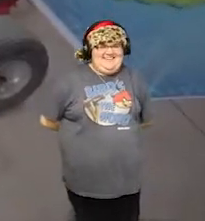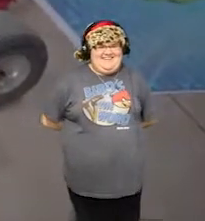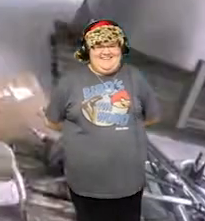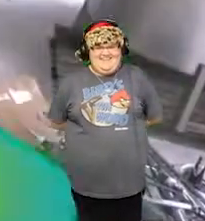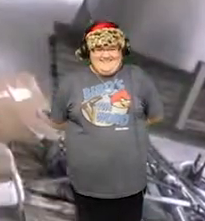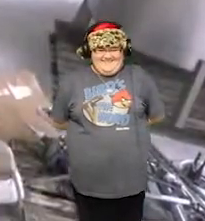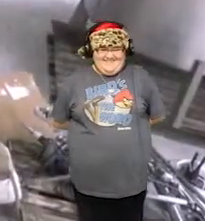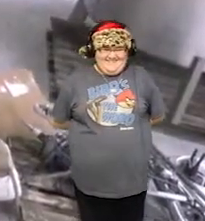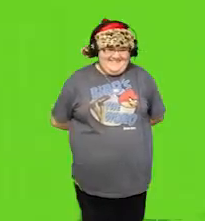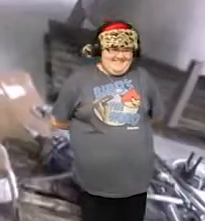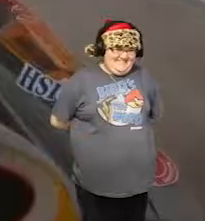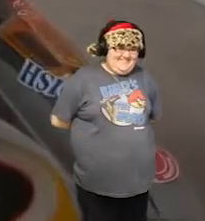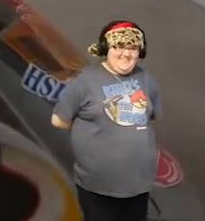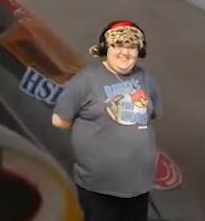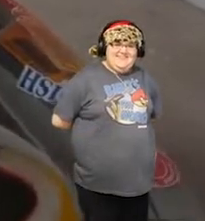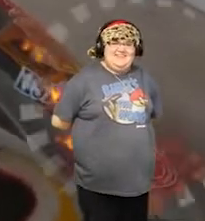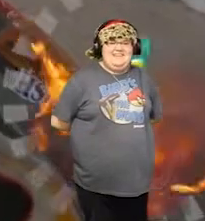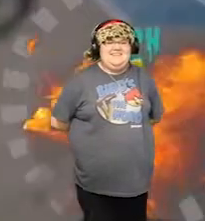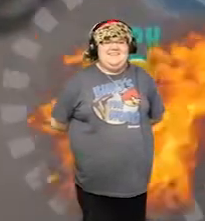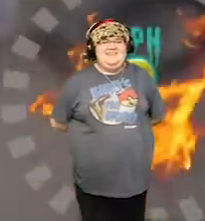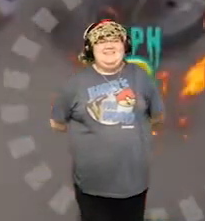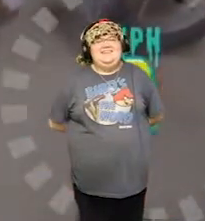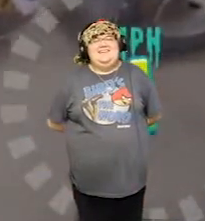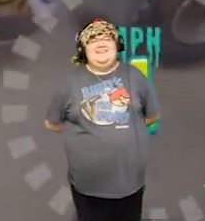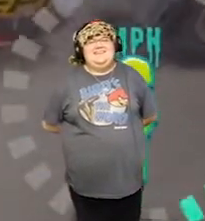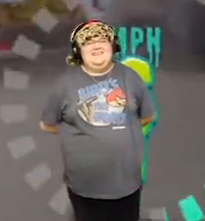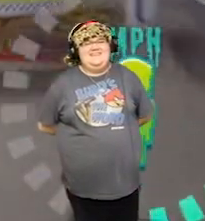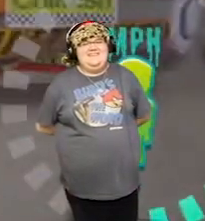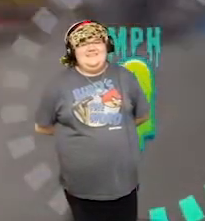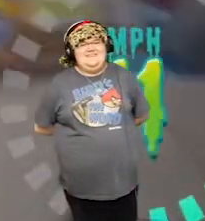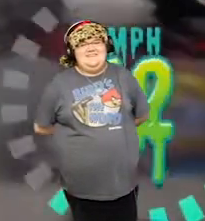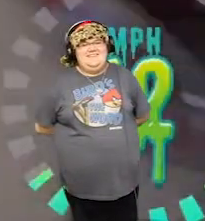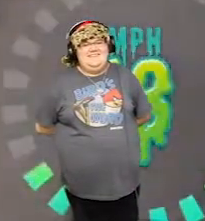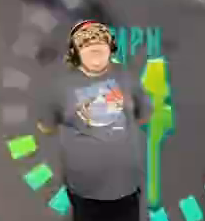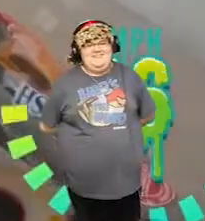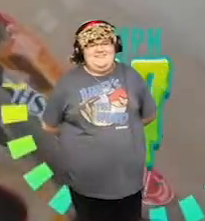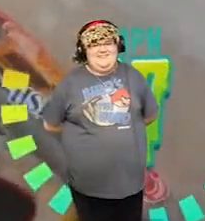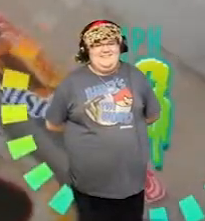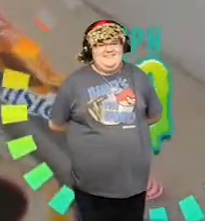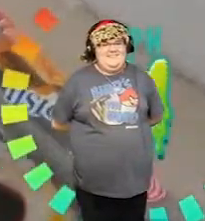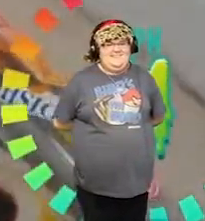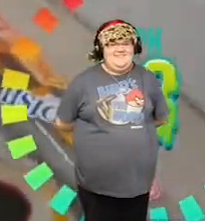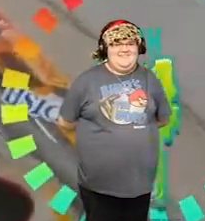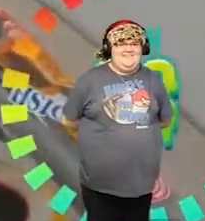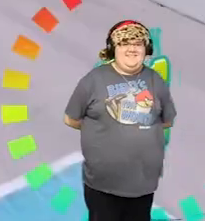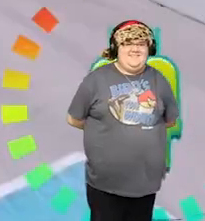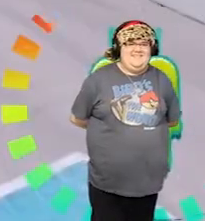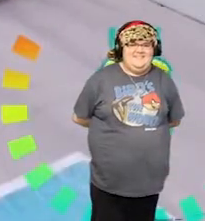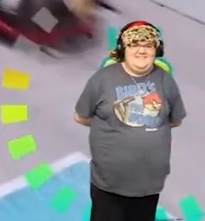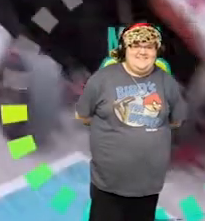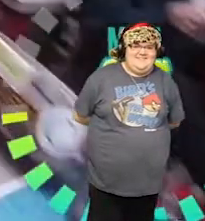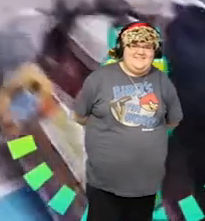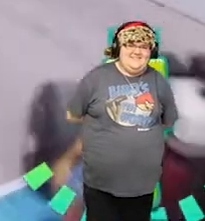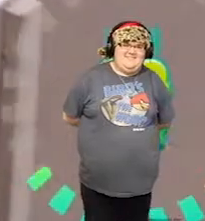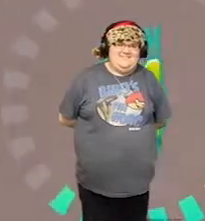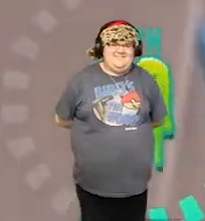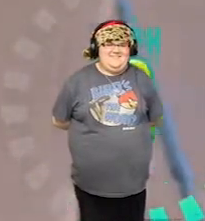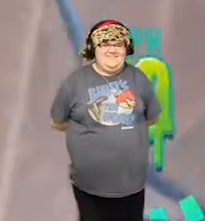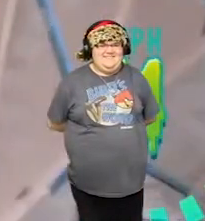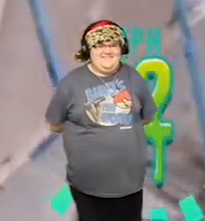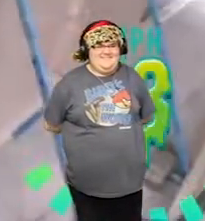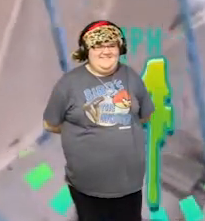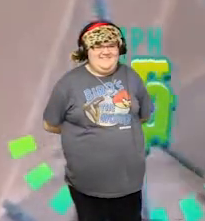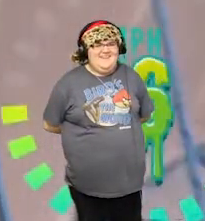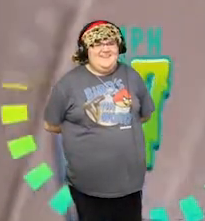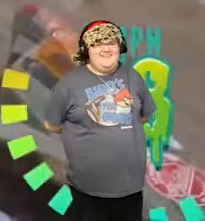All right, let's go! Here we go. Well, I don't expect much. He's vegetarian. Yeah, he's probably going to get about 40 days. Here we go. Wait, come on, Luke. He's going to get 40 days,